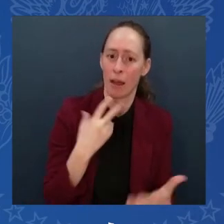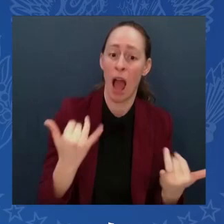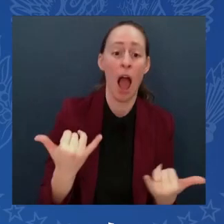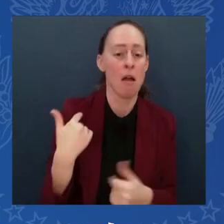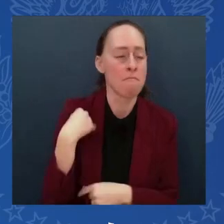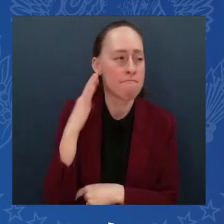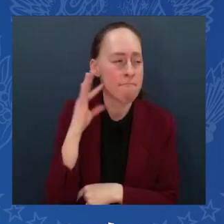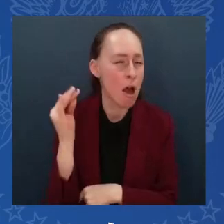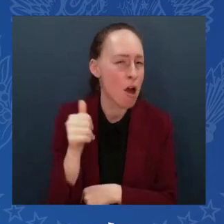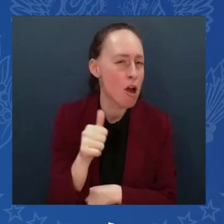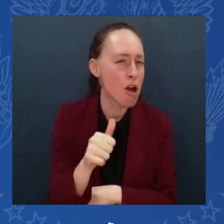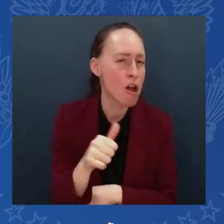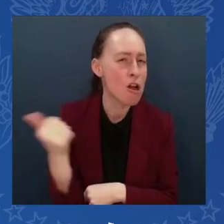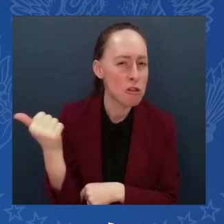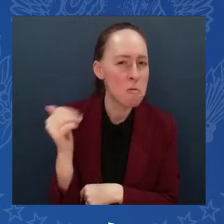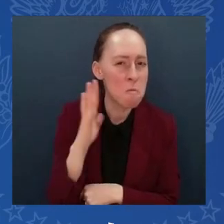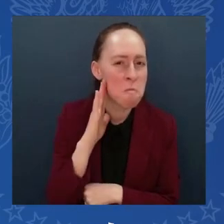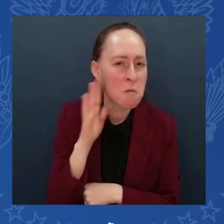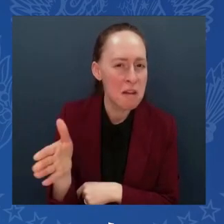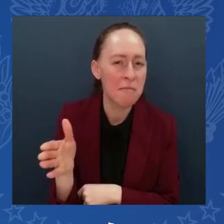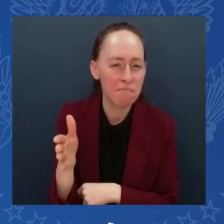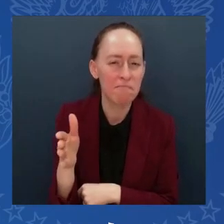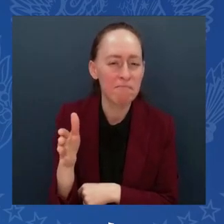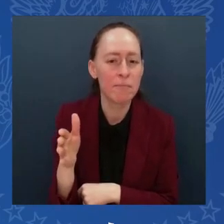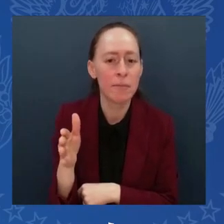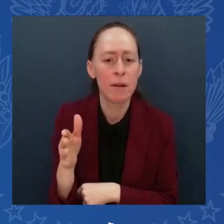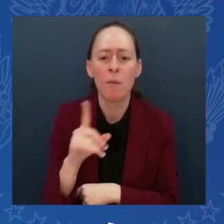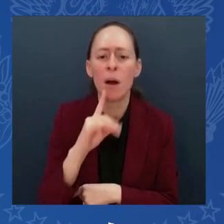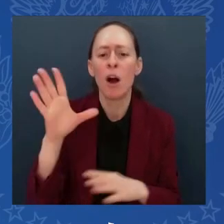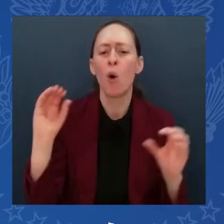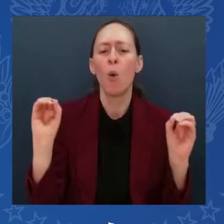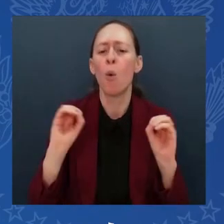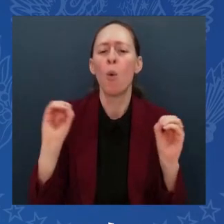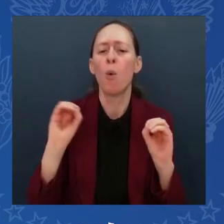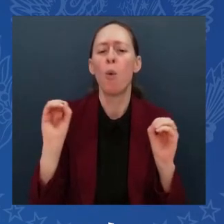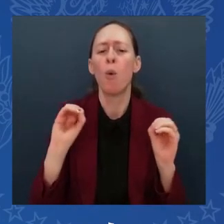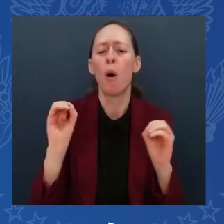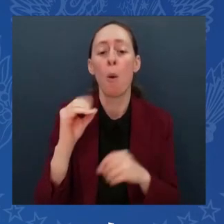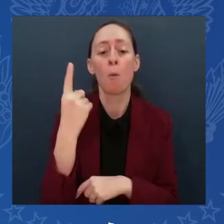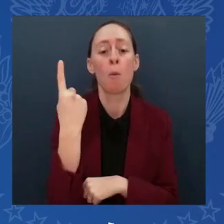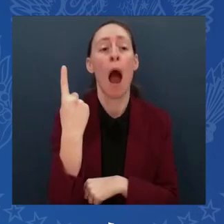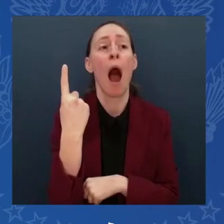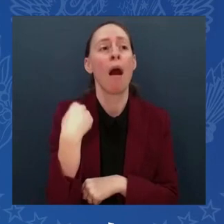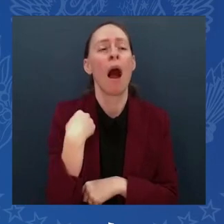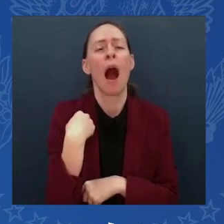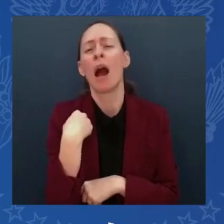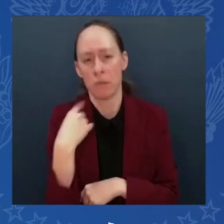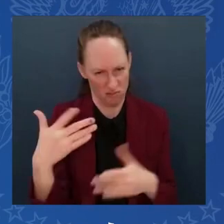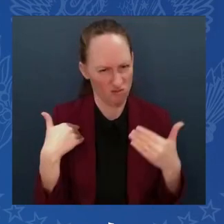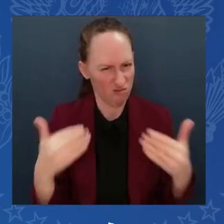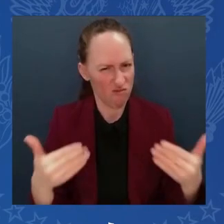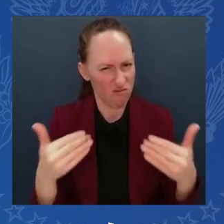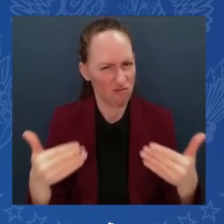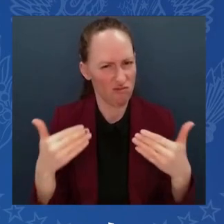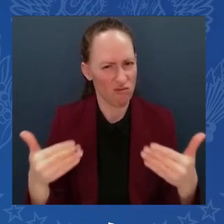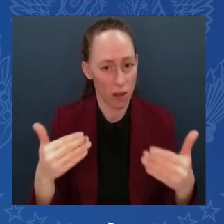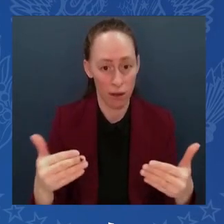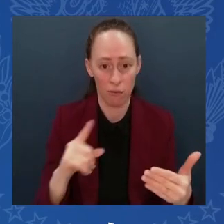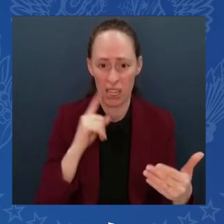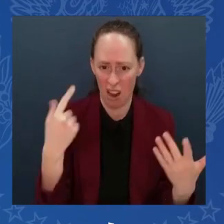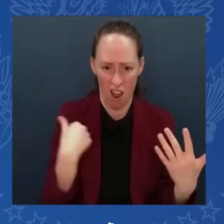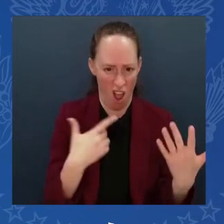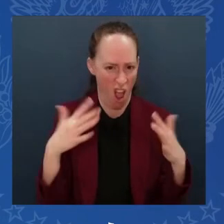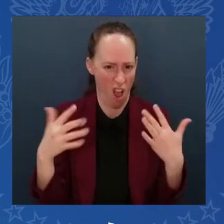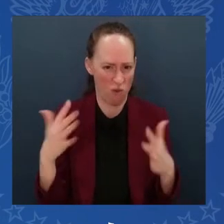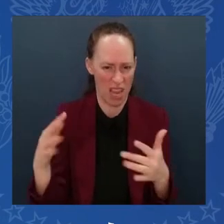no actions being taken against Russia. And look, all that's transpired since then. Can you say whether you're looking